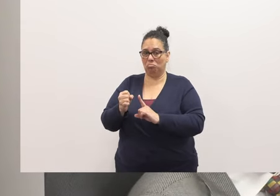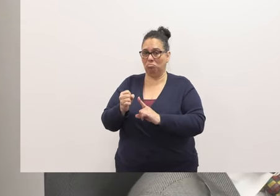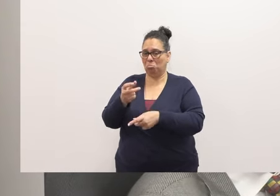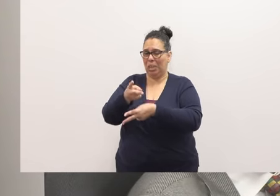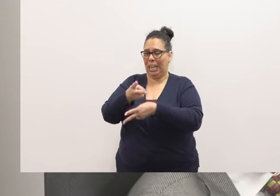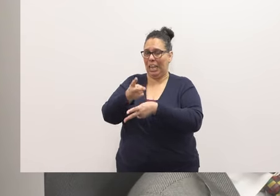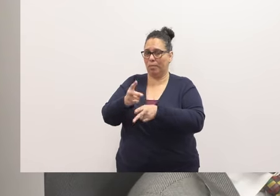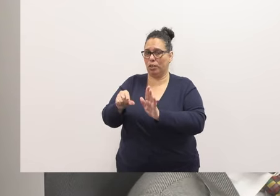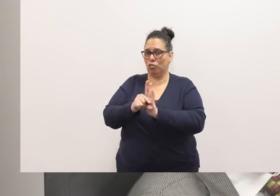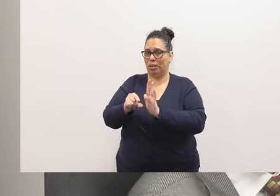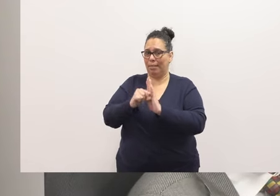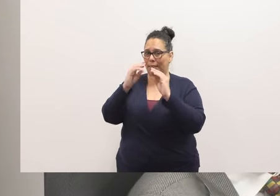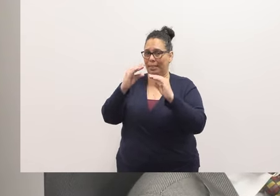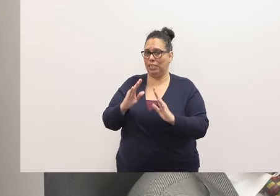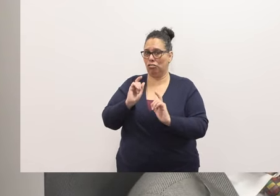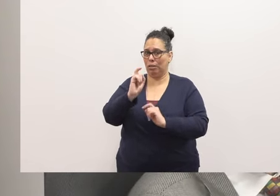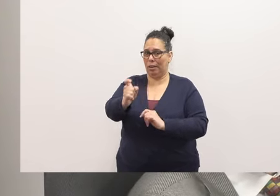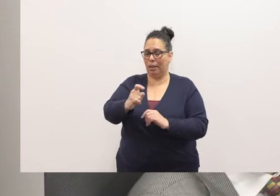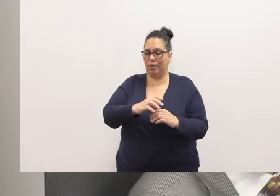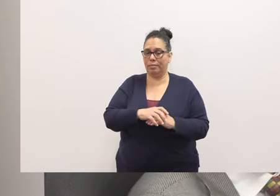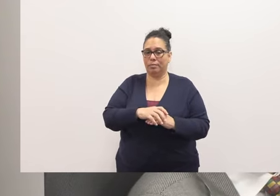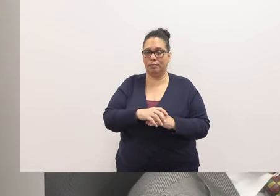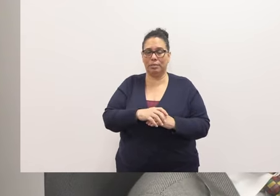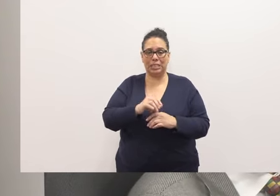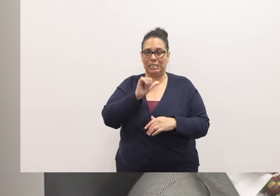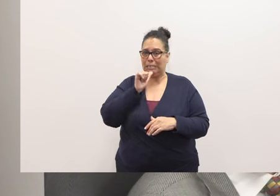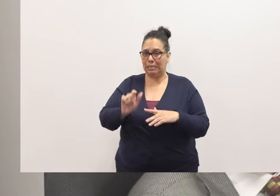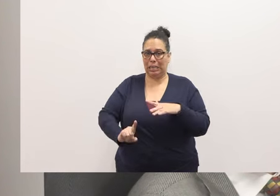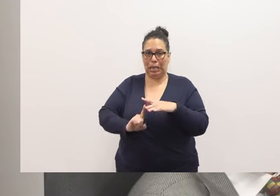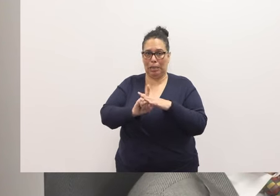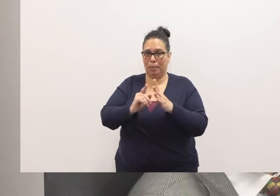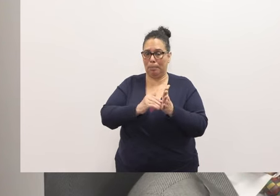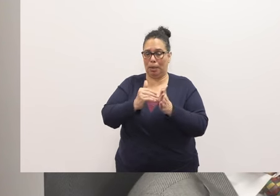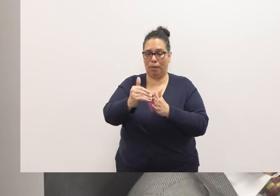was given by the teacher. So it doesn't come up very often,